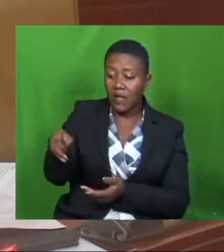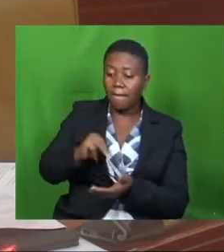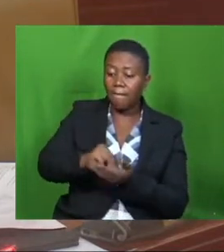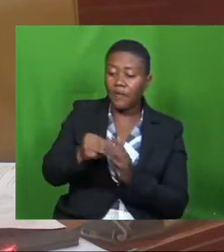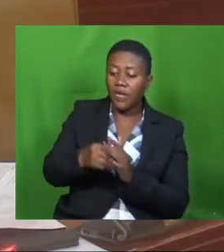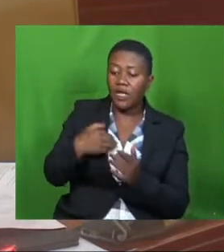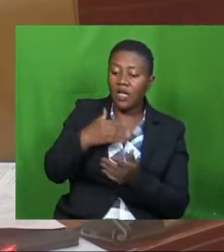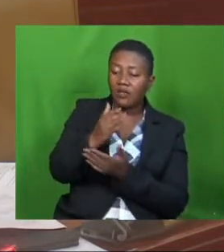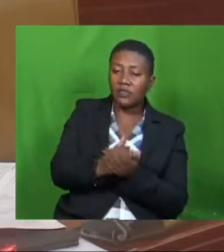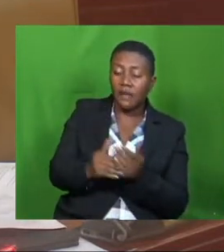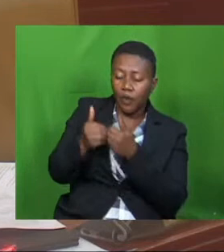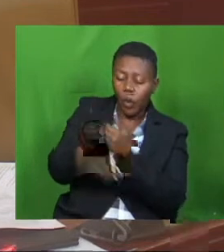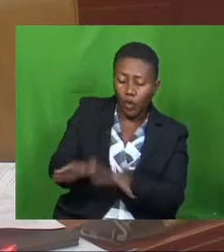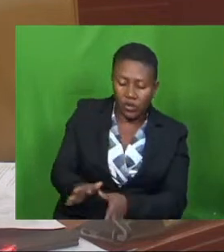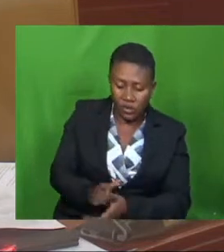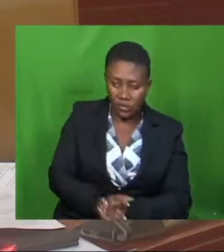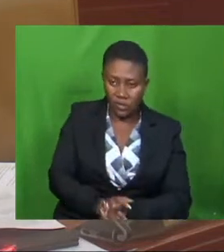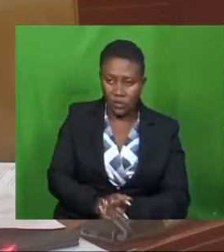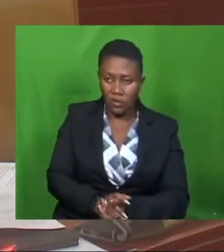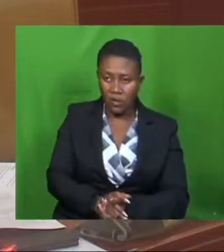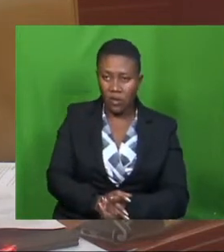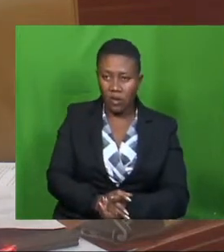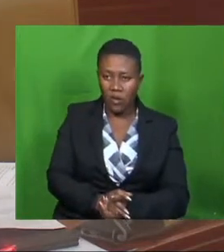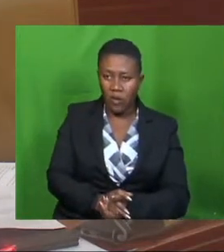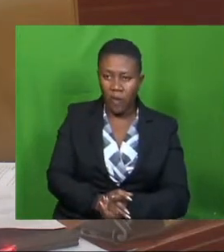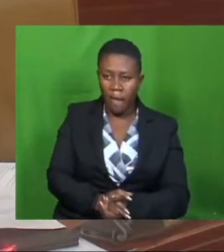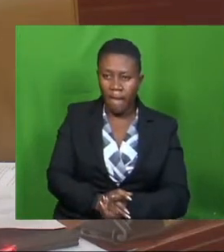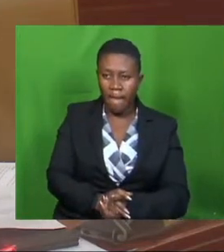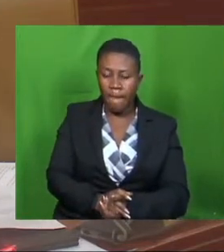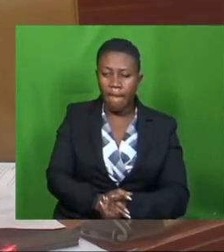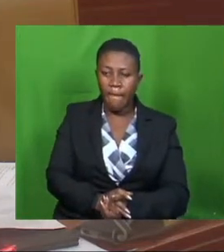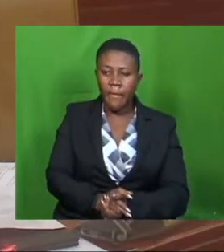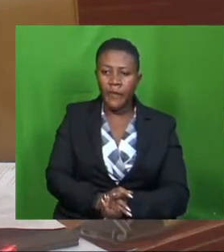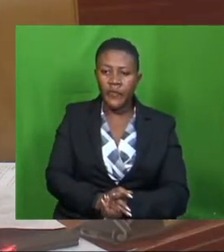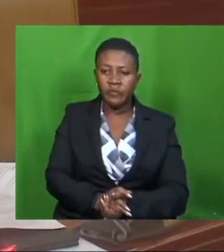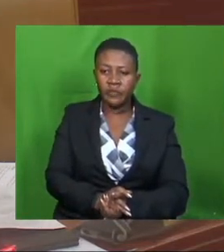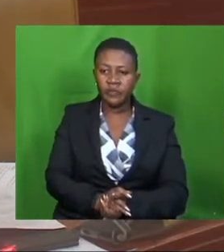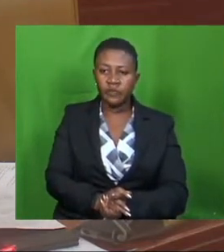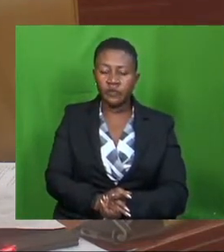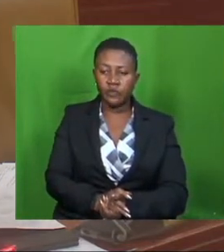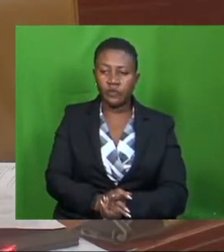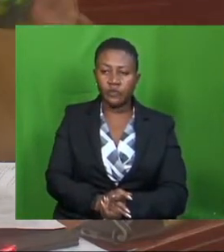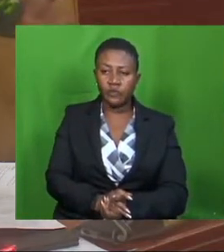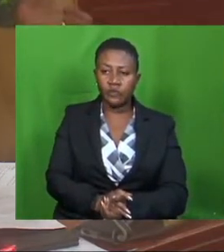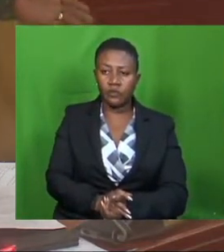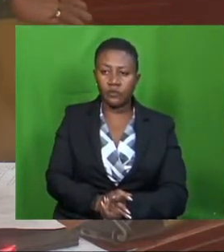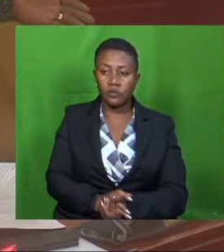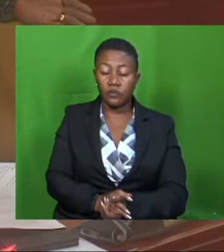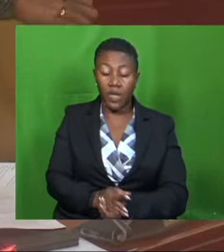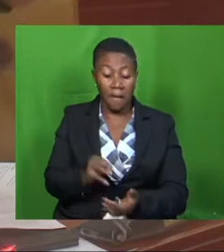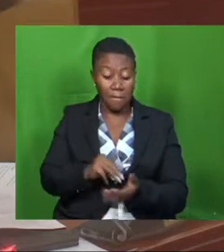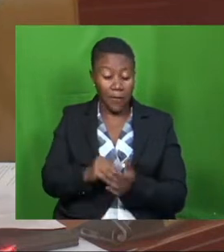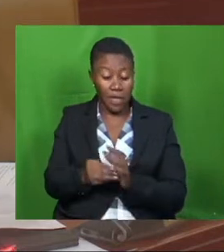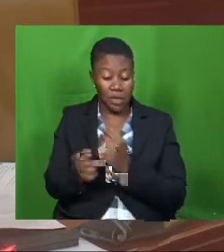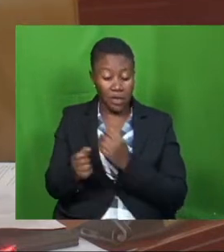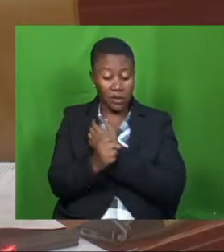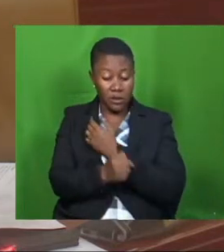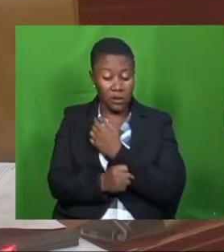on value for money, rather than just ending at procedure. If